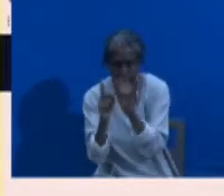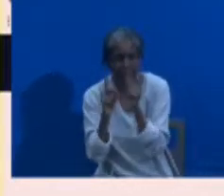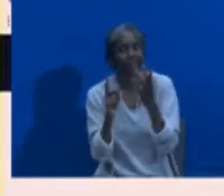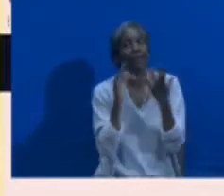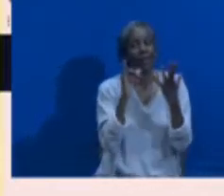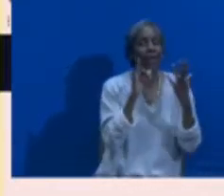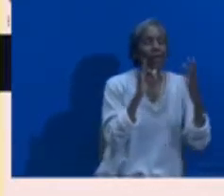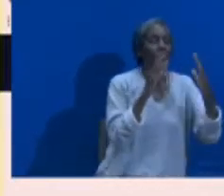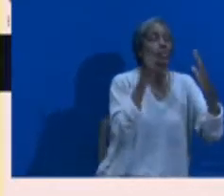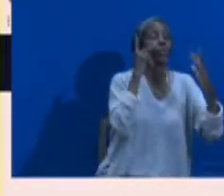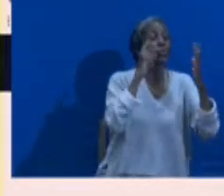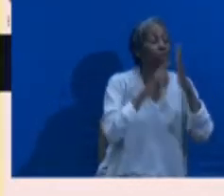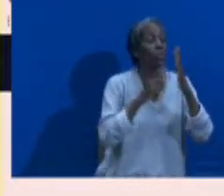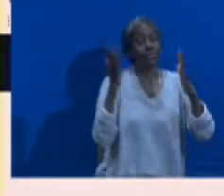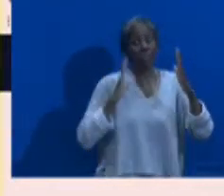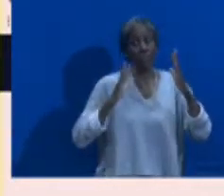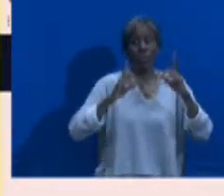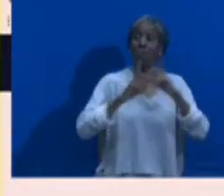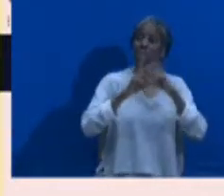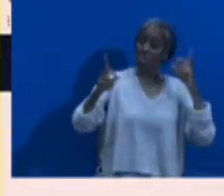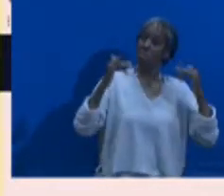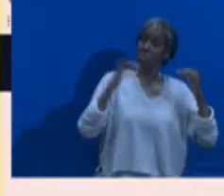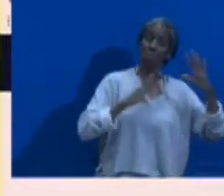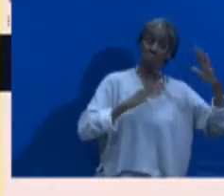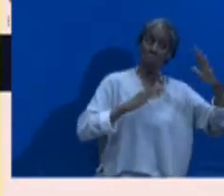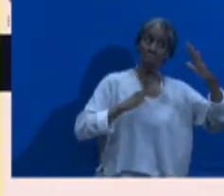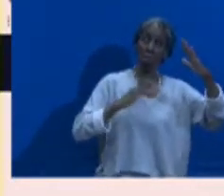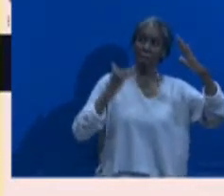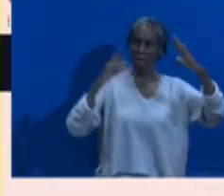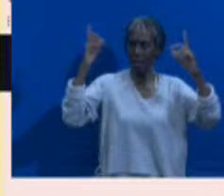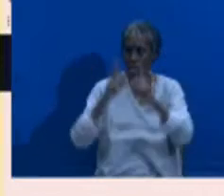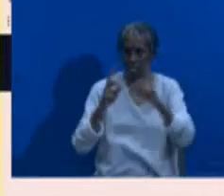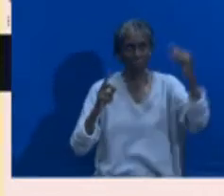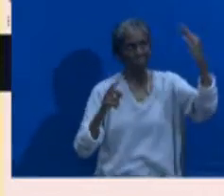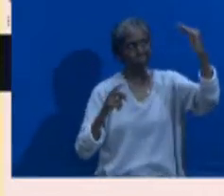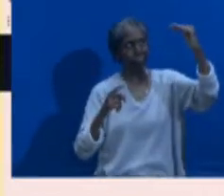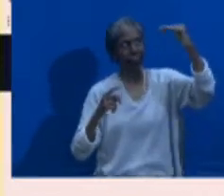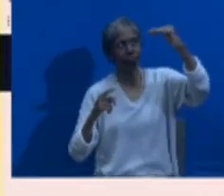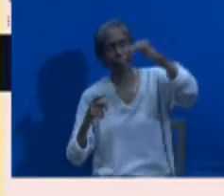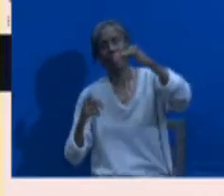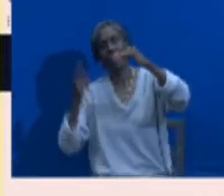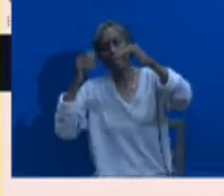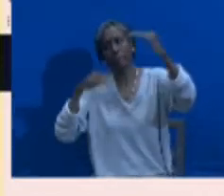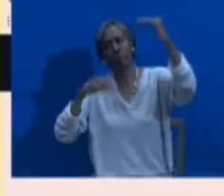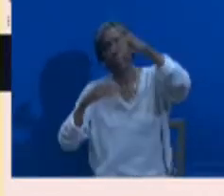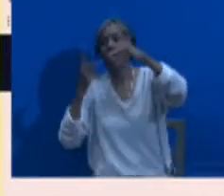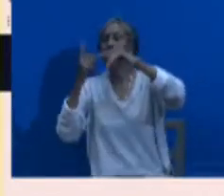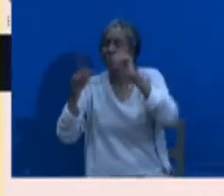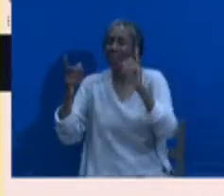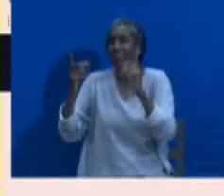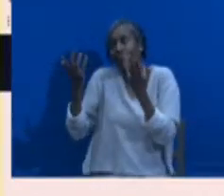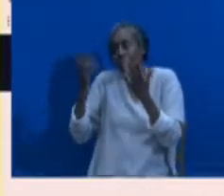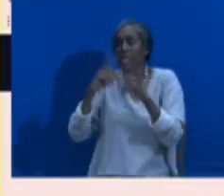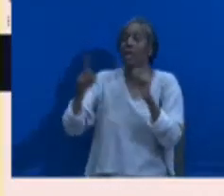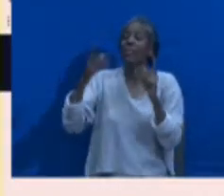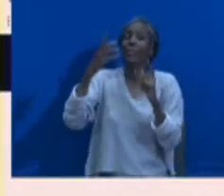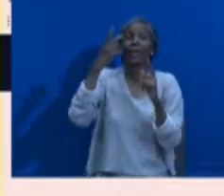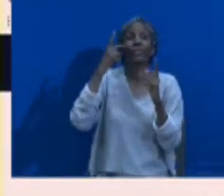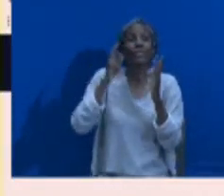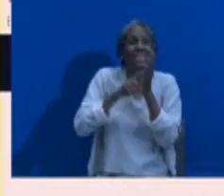we were at the beginning. The map on the right shows you the lighter